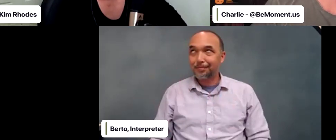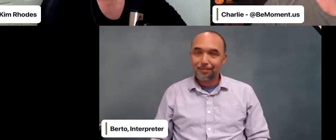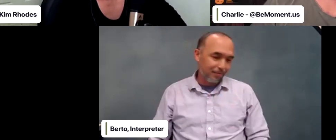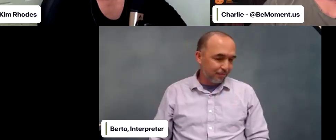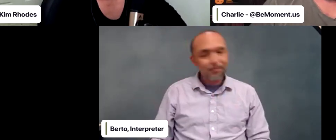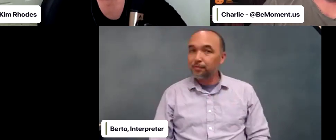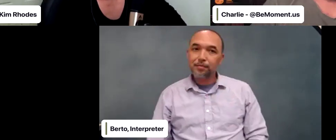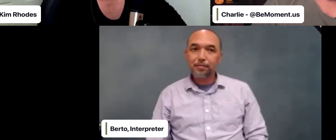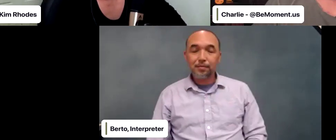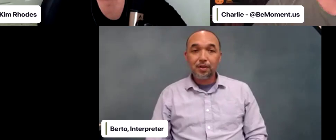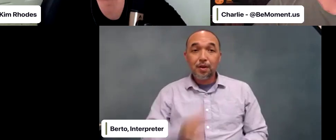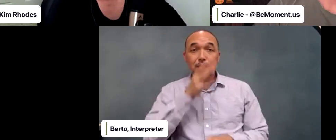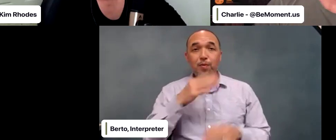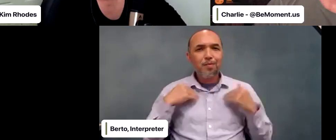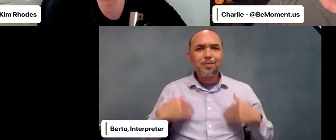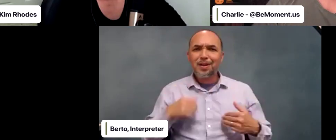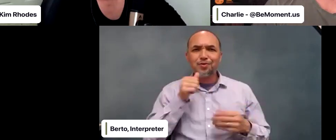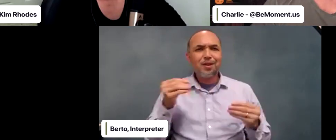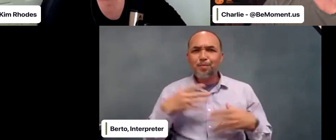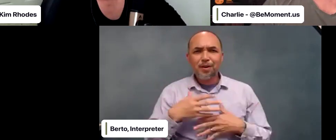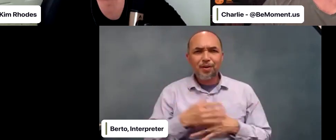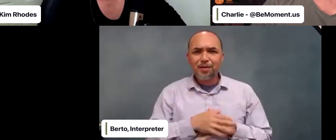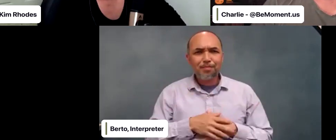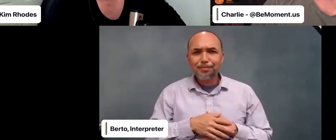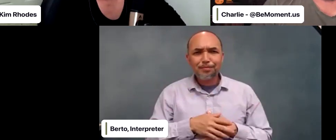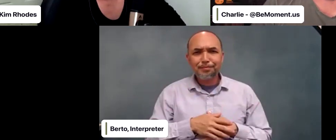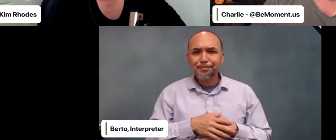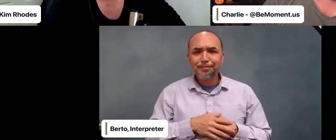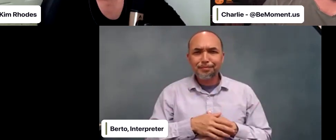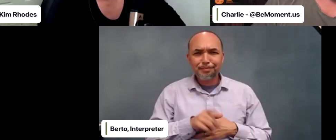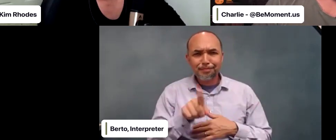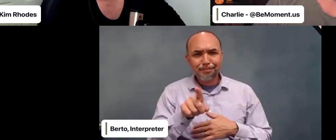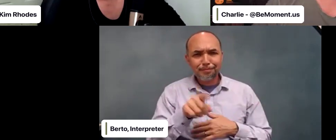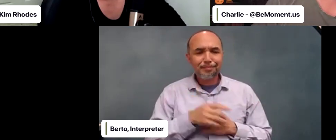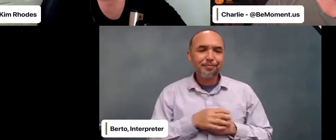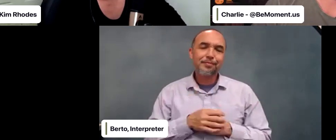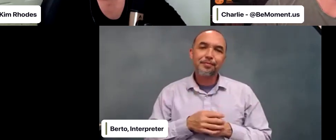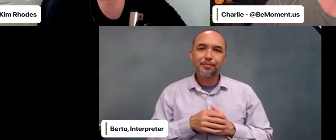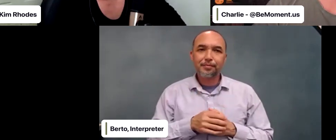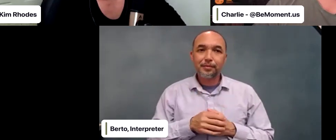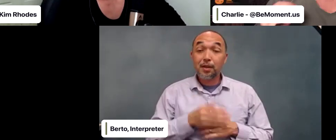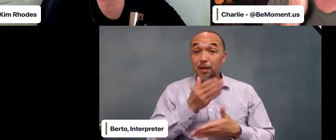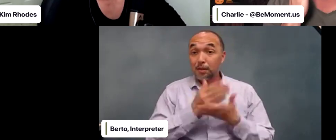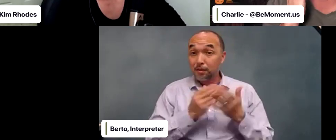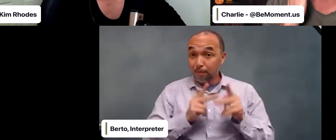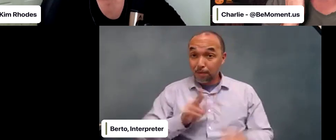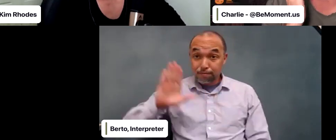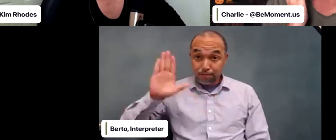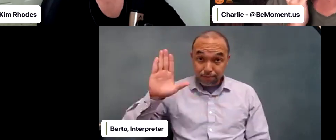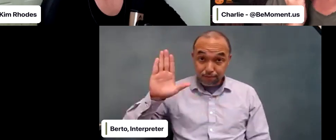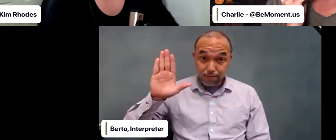all, women's bodies are not spooky. How dare you? Second of all, we've got some people who have raised their hands, so we can go